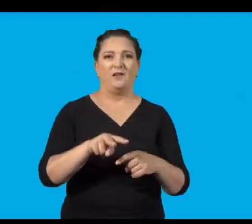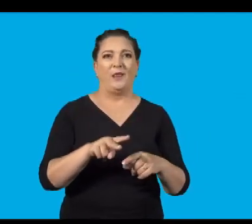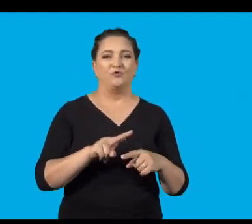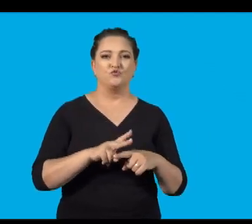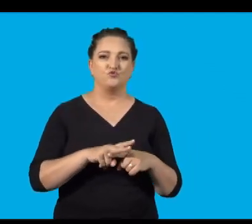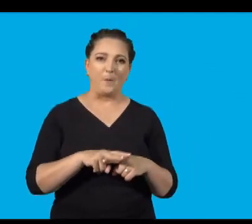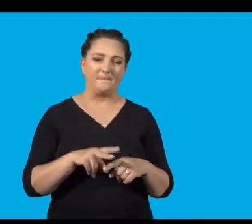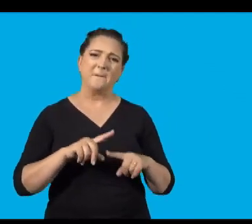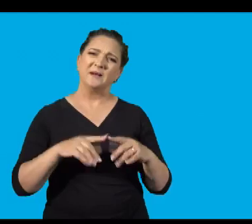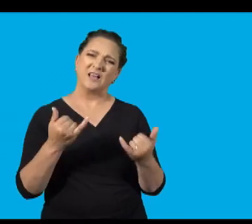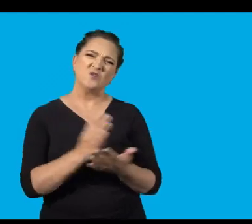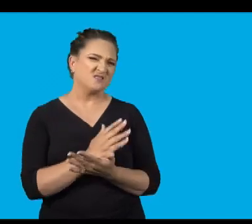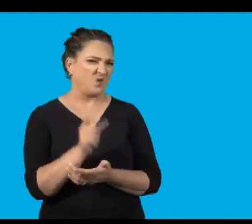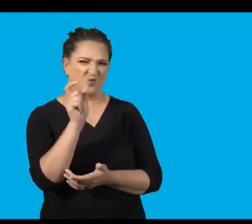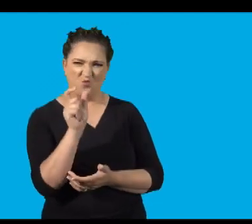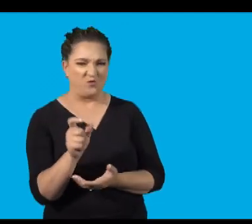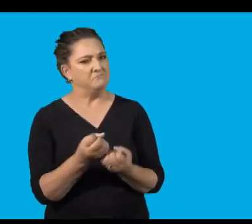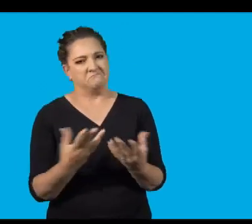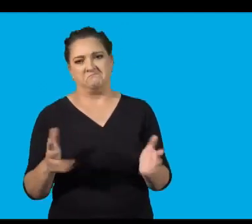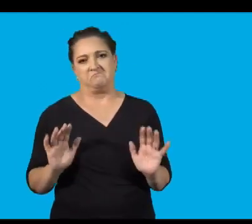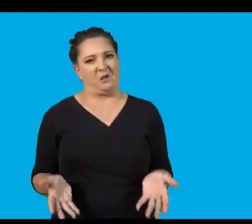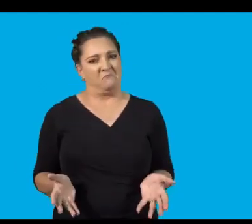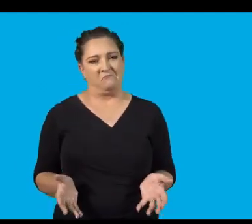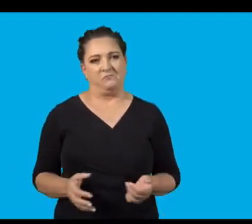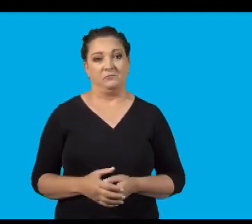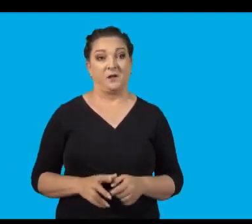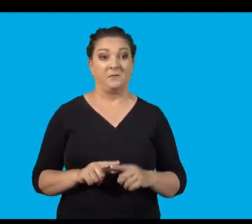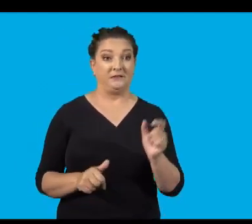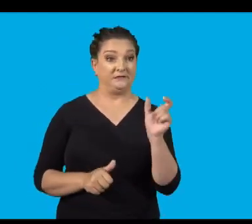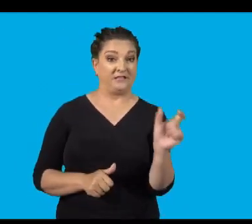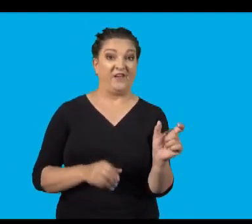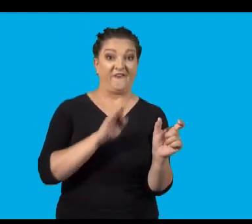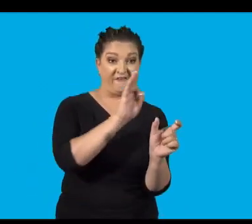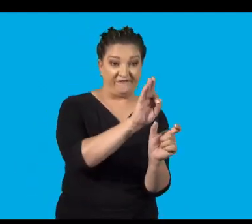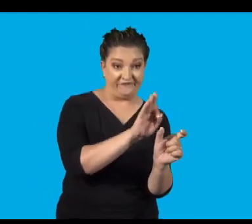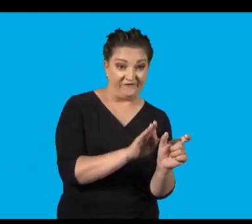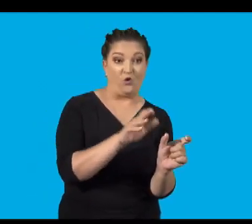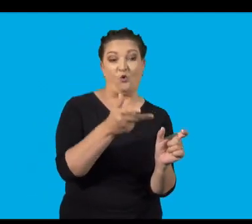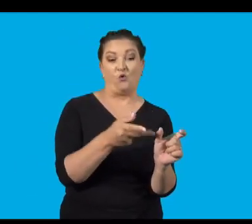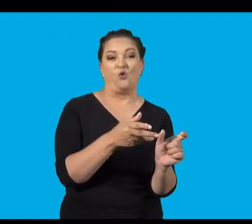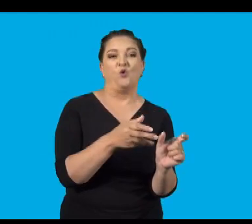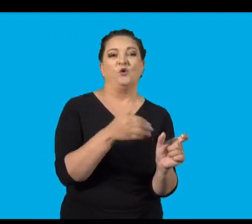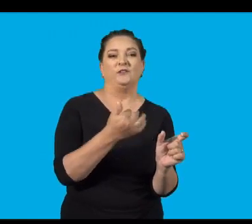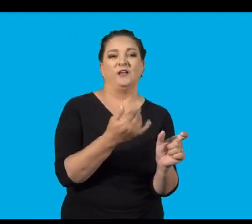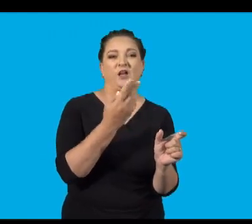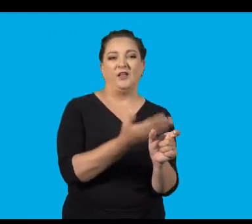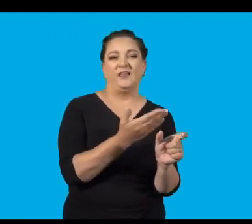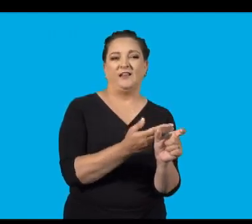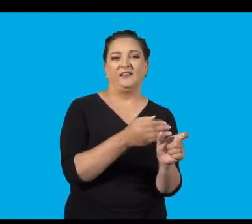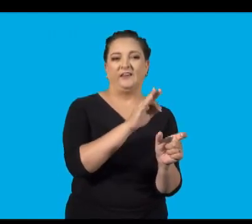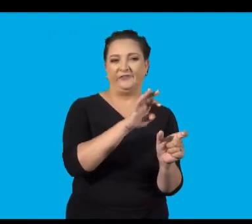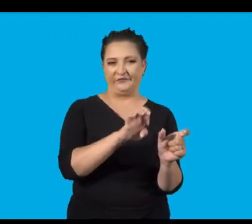doesn't it? So remember, some words only have a plural form. Then if a word ends on F or VE, there we go. It